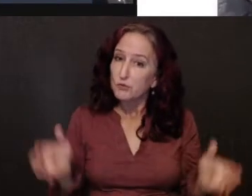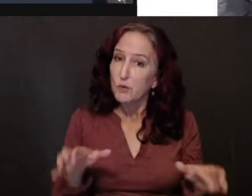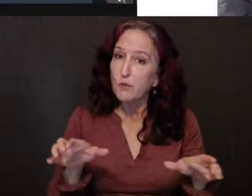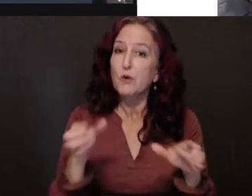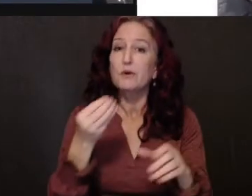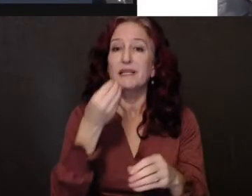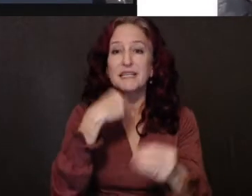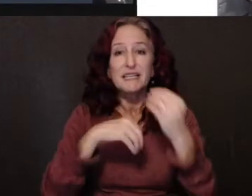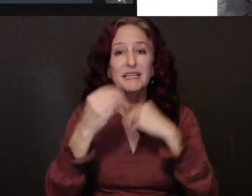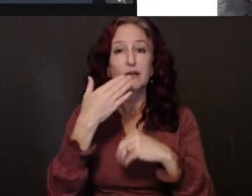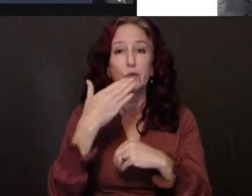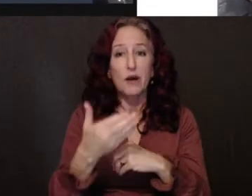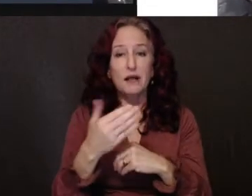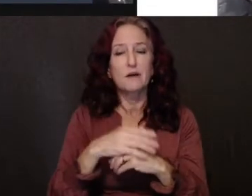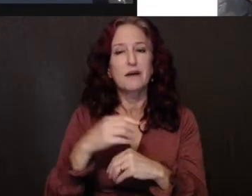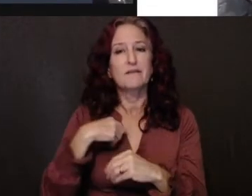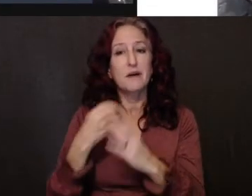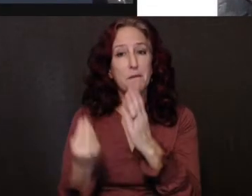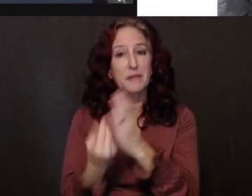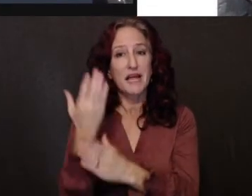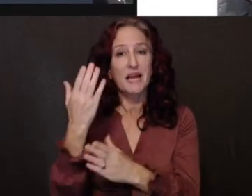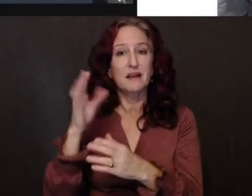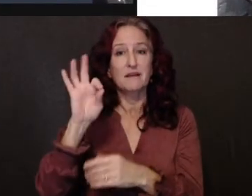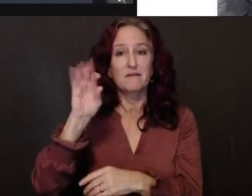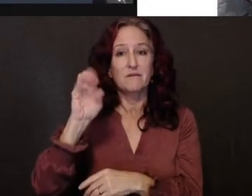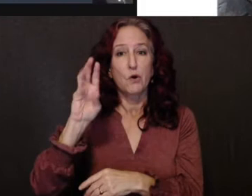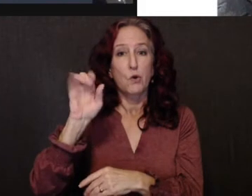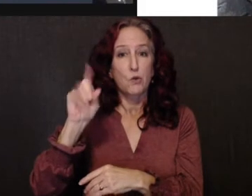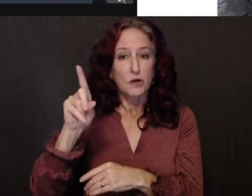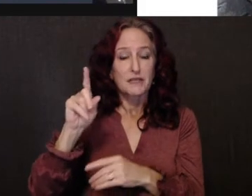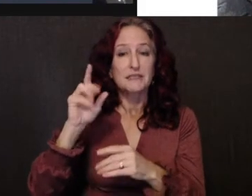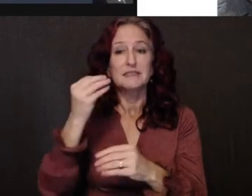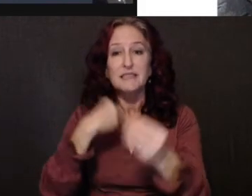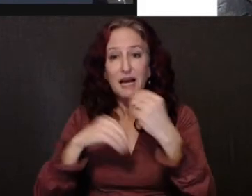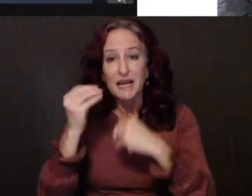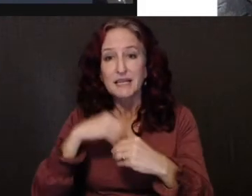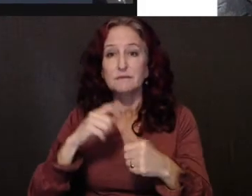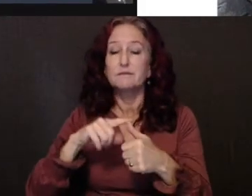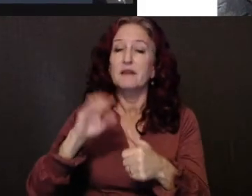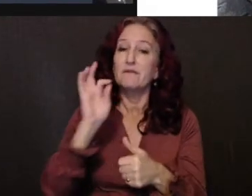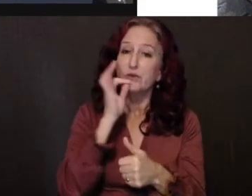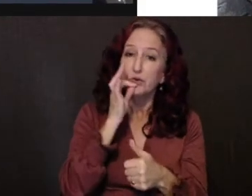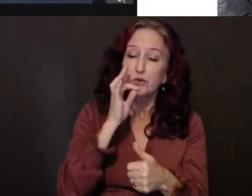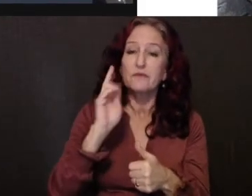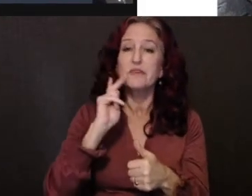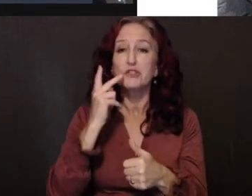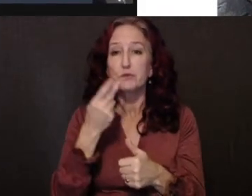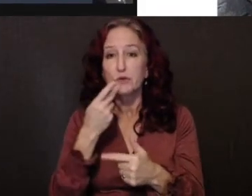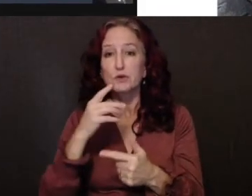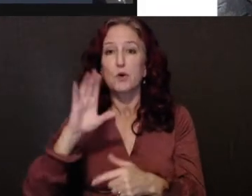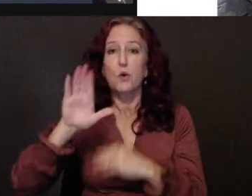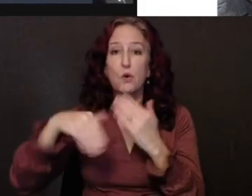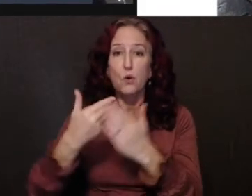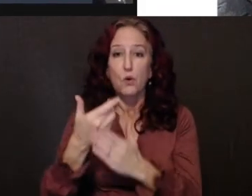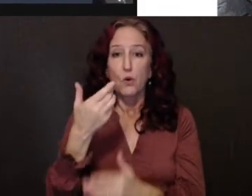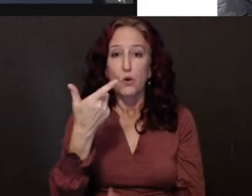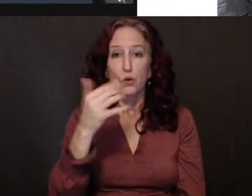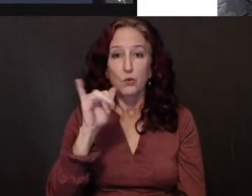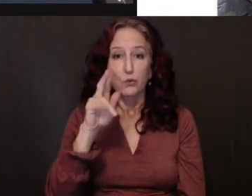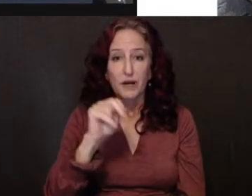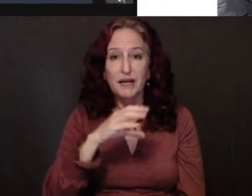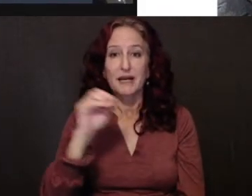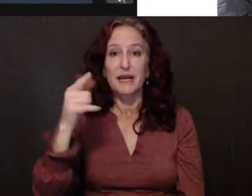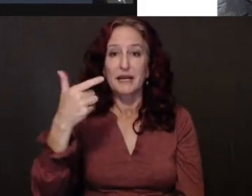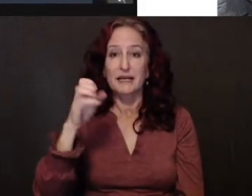Here at Acterra, we also like to promote eating well for the planet. So we emphasize a plant-forward diet, which focuses more on fruits, vegetables, whole grains,